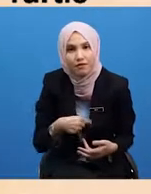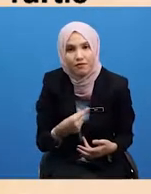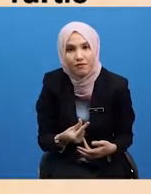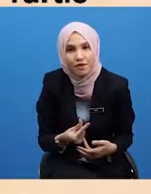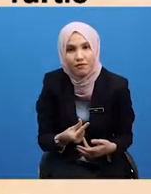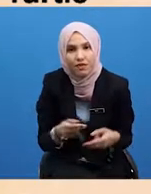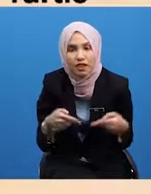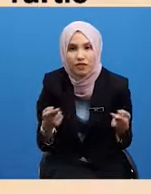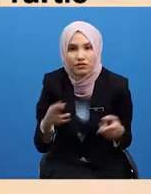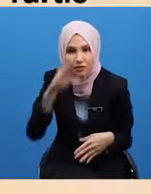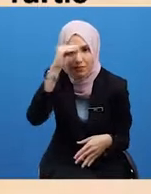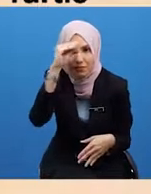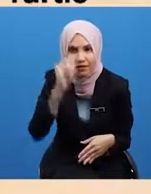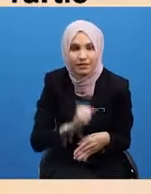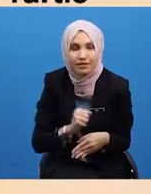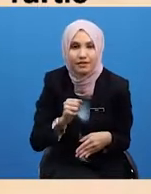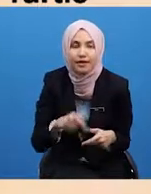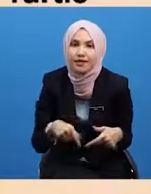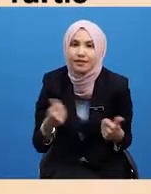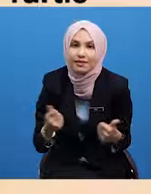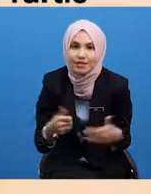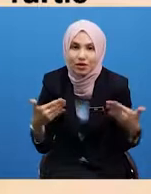he lost his brother in another war.